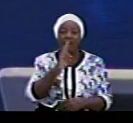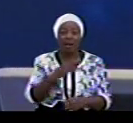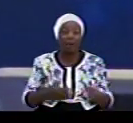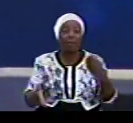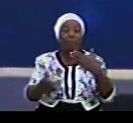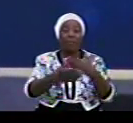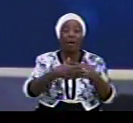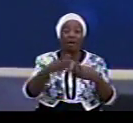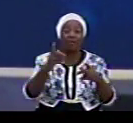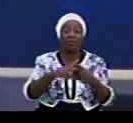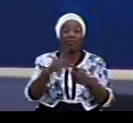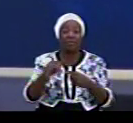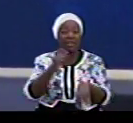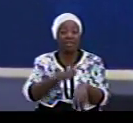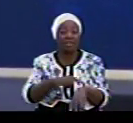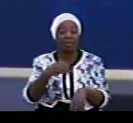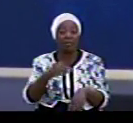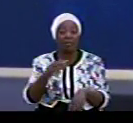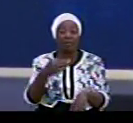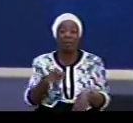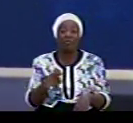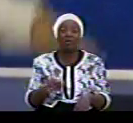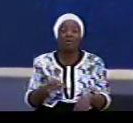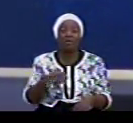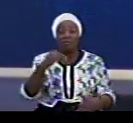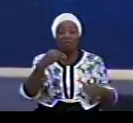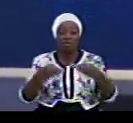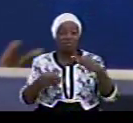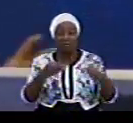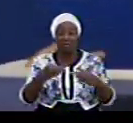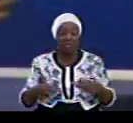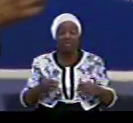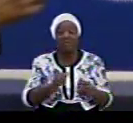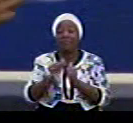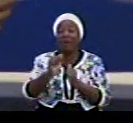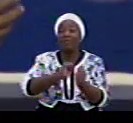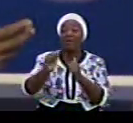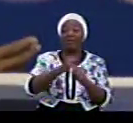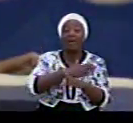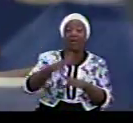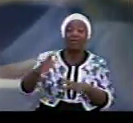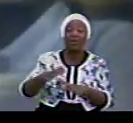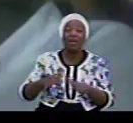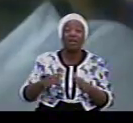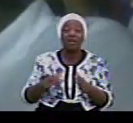time of the judges, far, far away, thousands of years. And